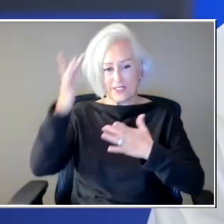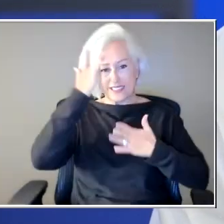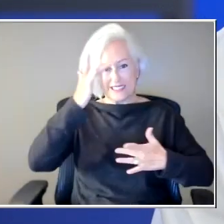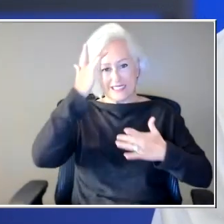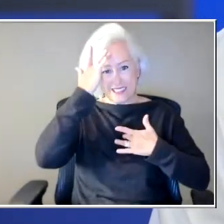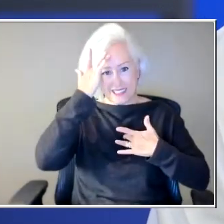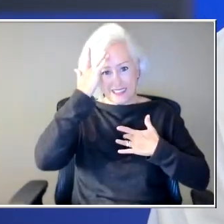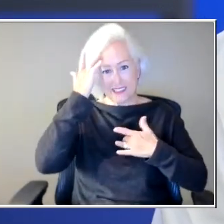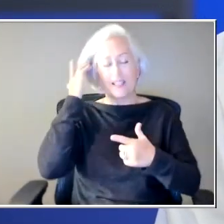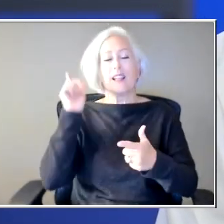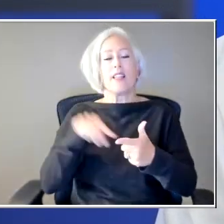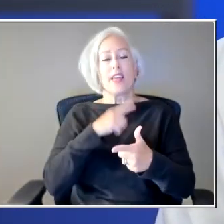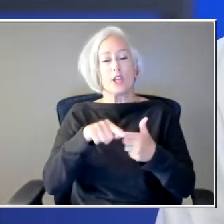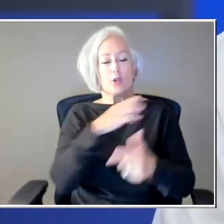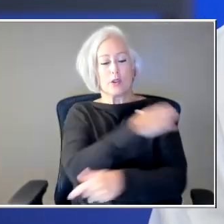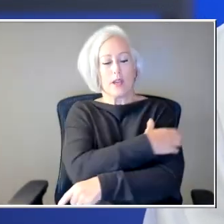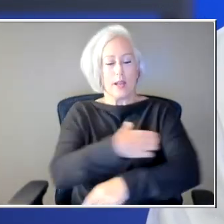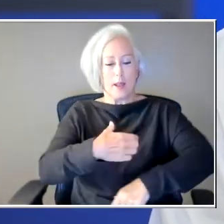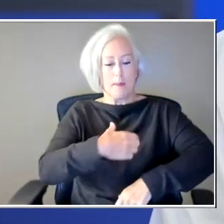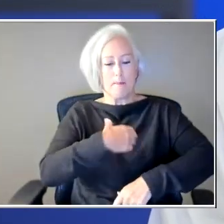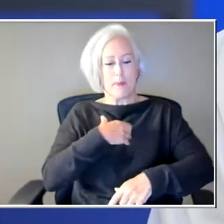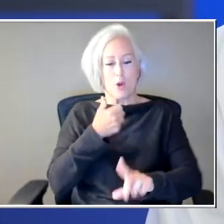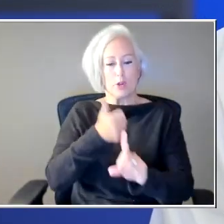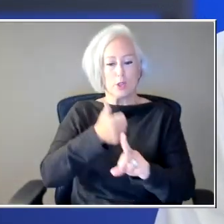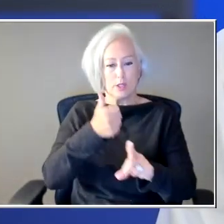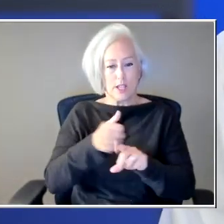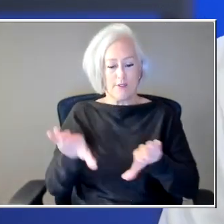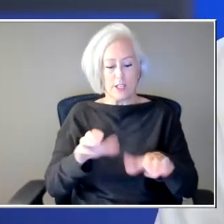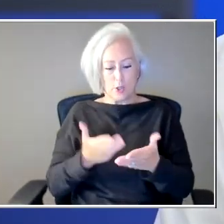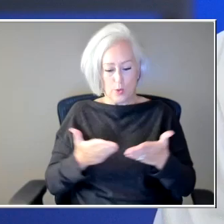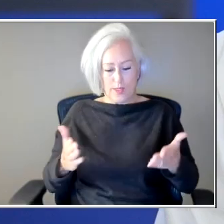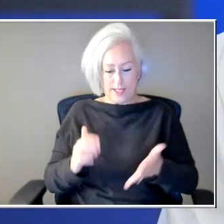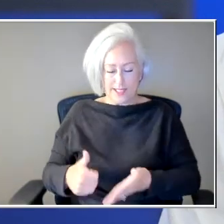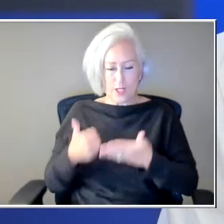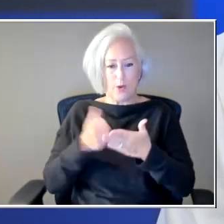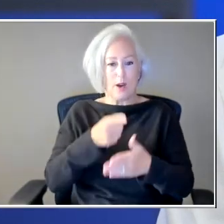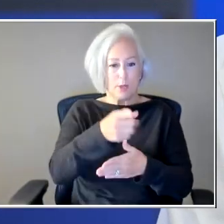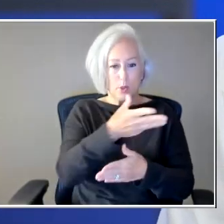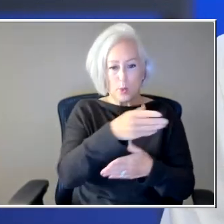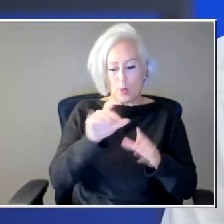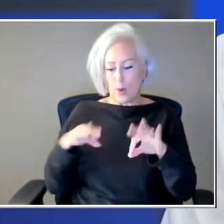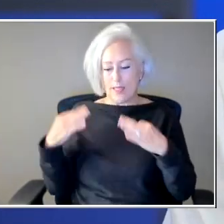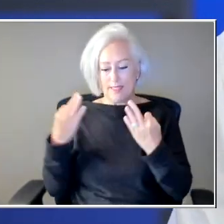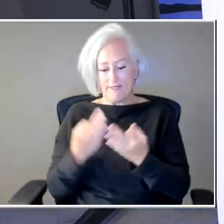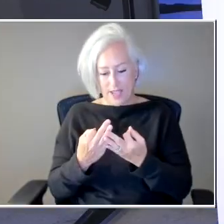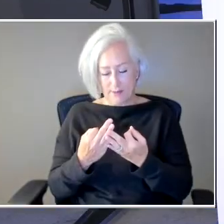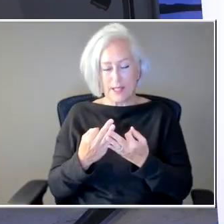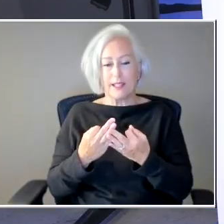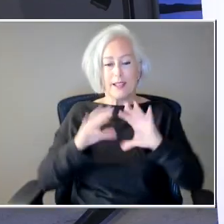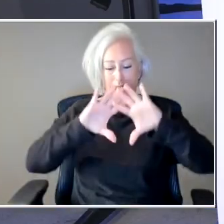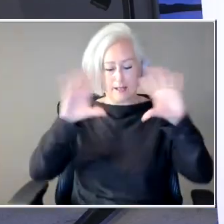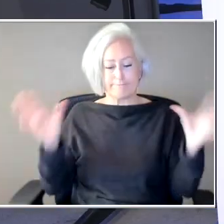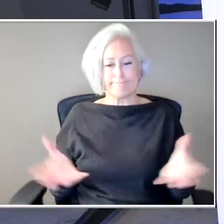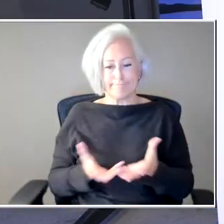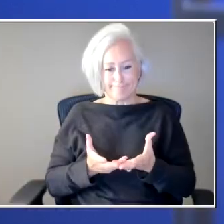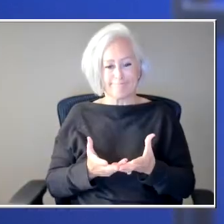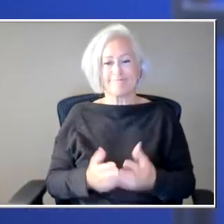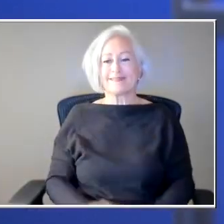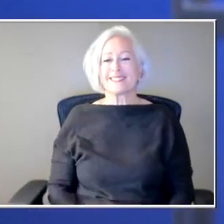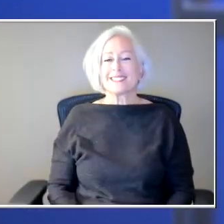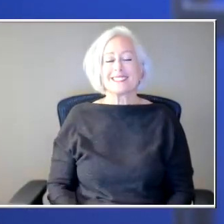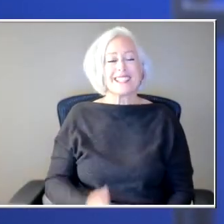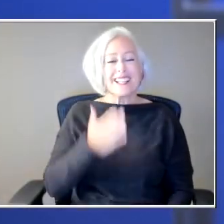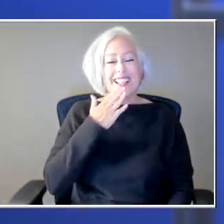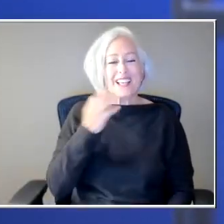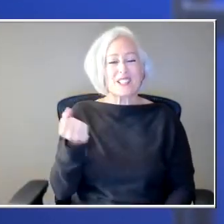empower yourself and do things which can help you and your family members and the overall society. Well said. Thanks to all of our guests today. Thanks